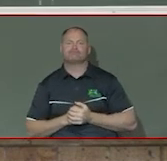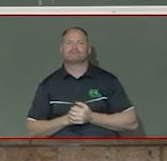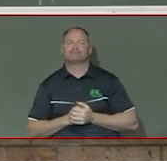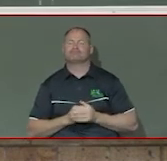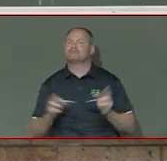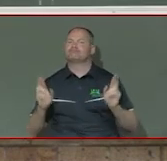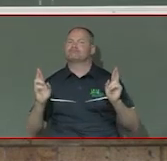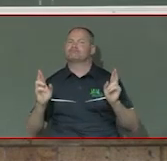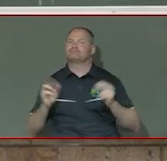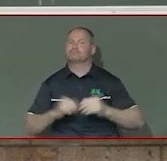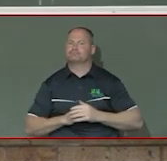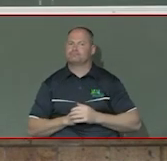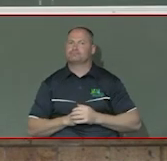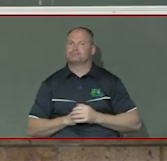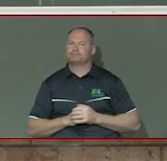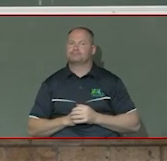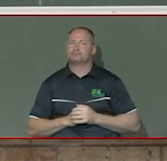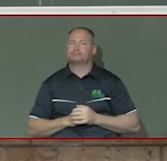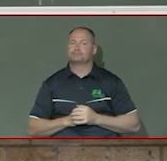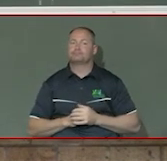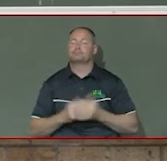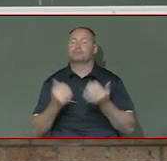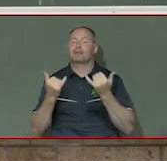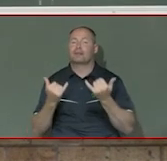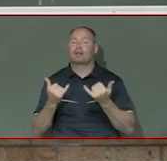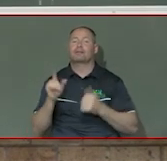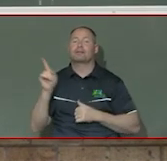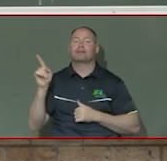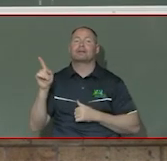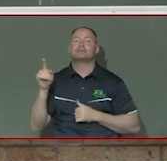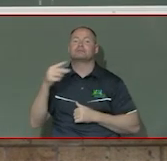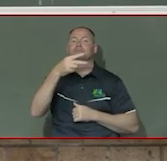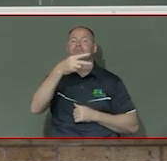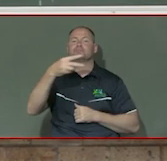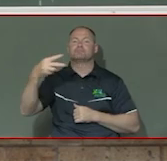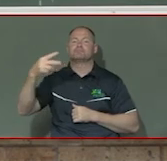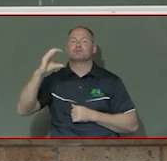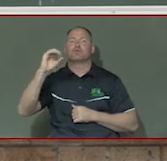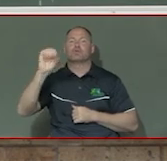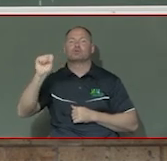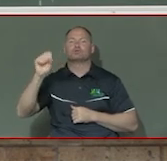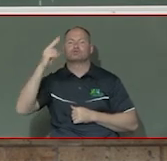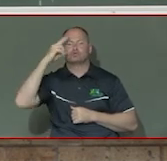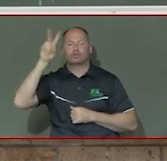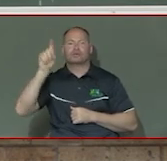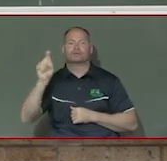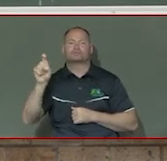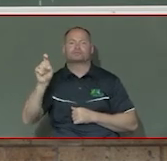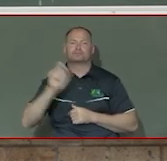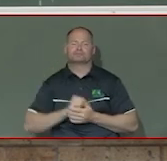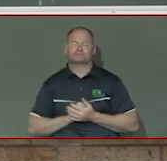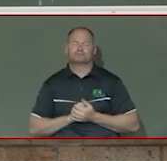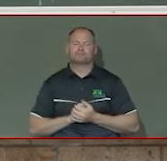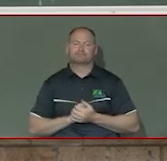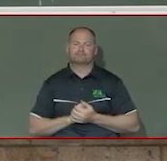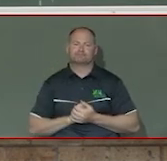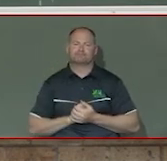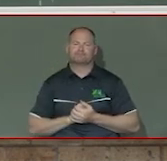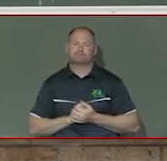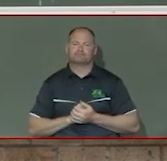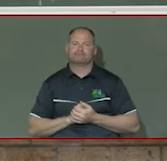we can say this here is equal to cos squared x. Cos x times cos x is cos squared